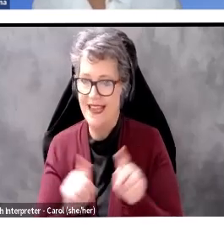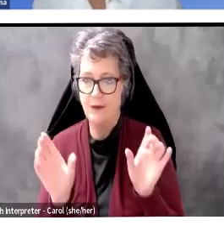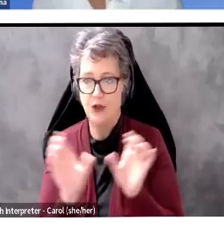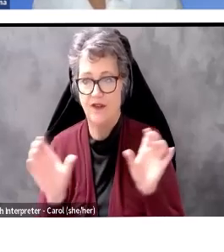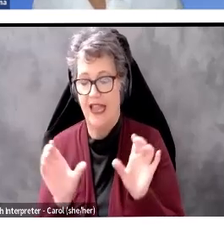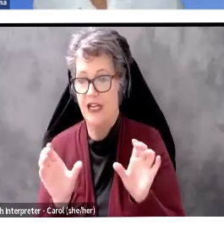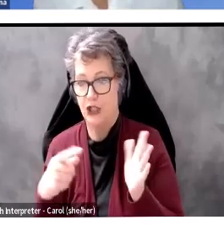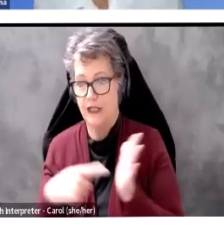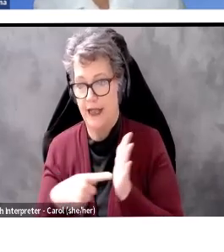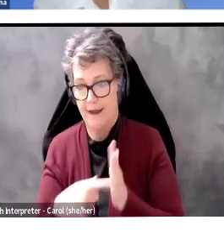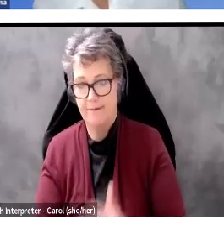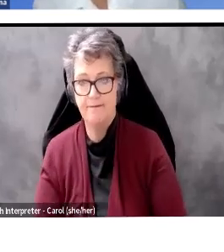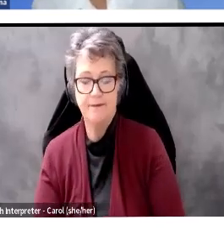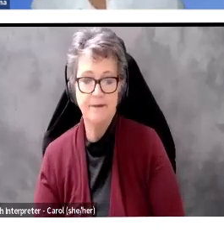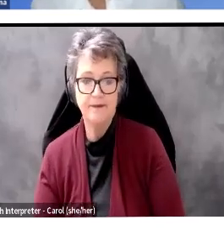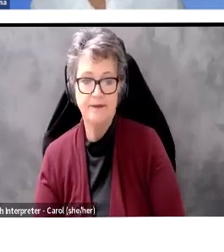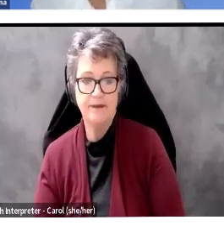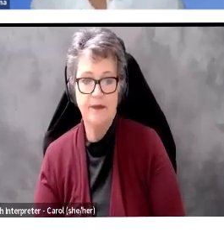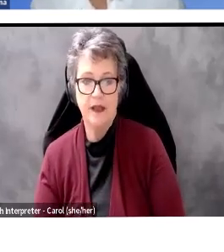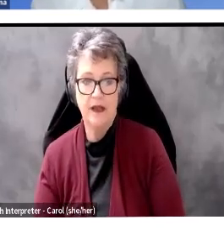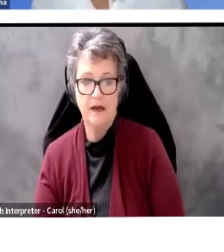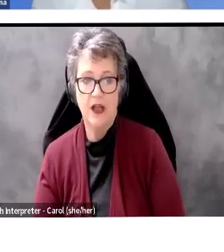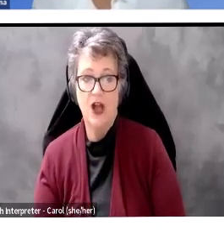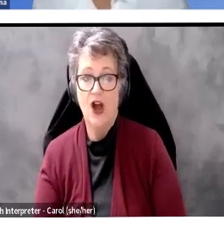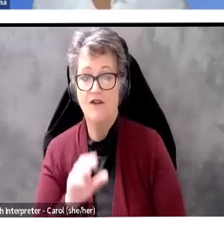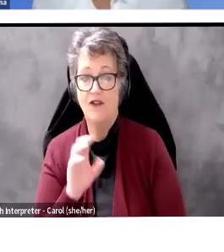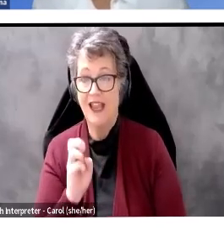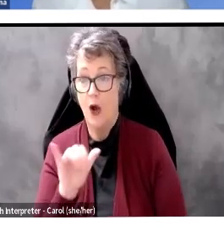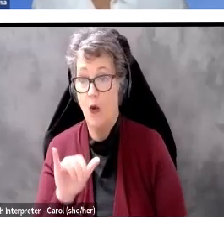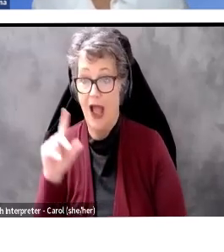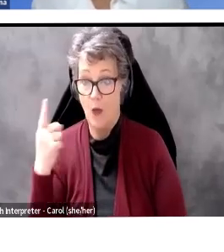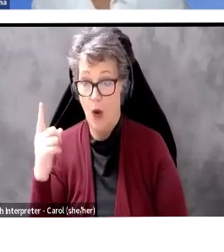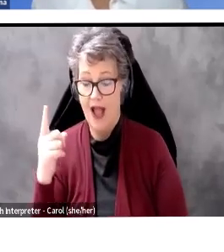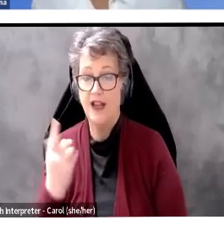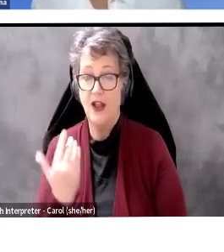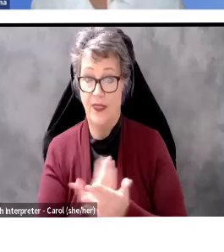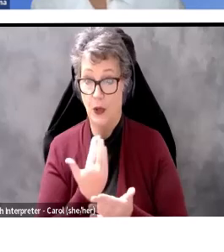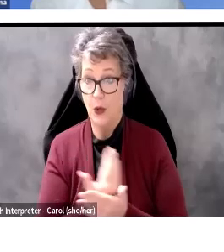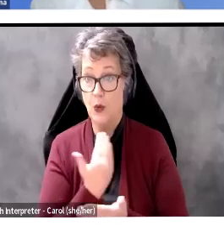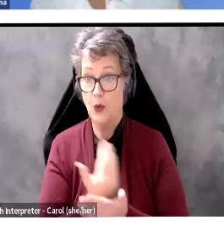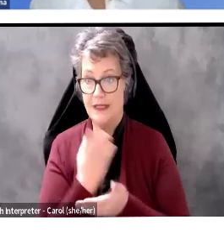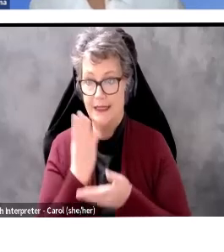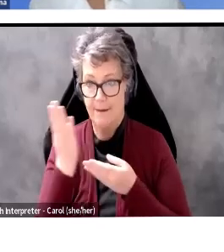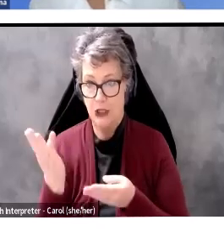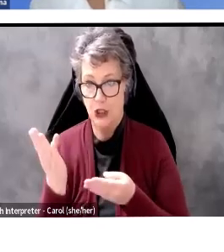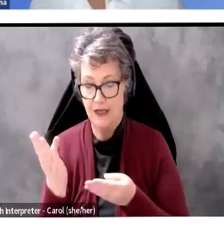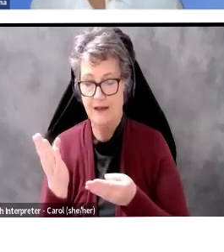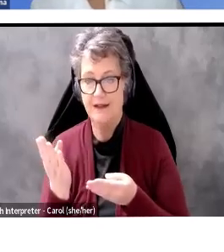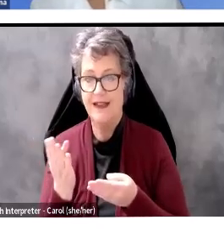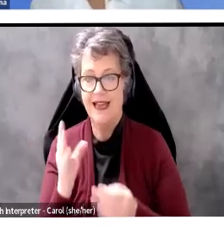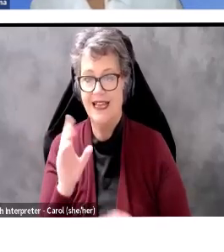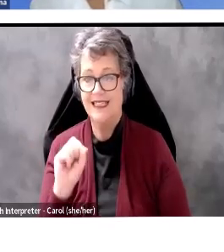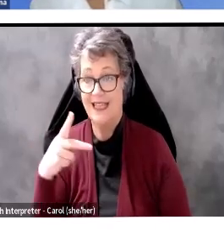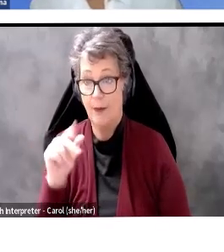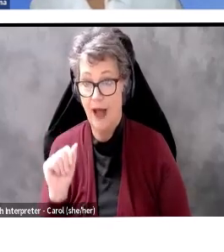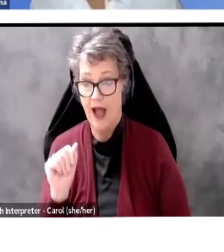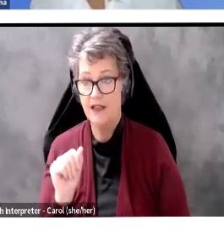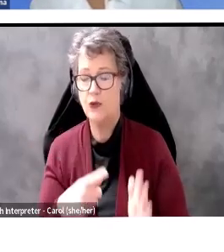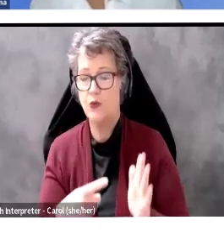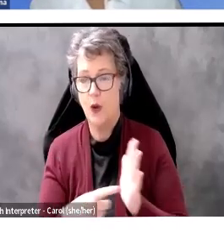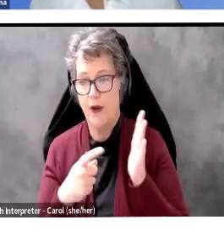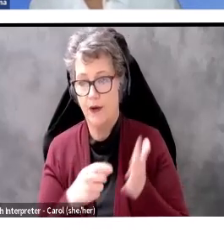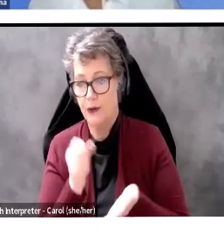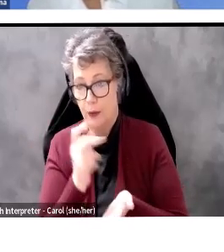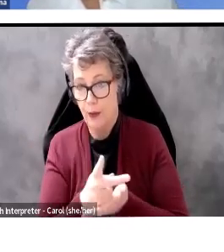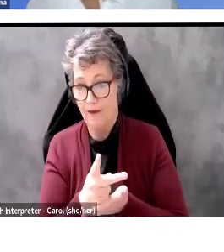deadline. For end of year 1, the new end of year 1 submission, SELPAs will be required to